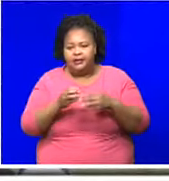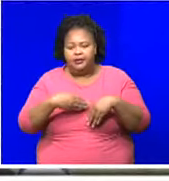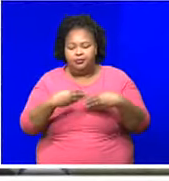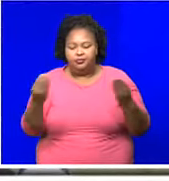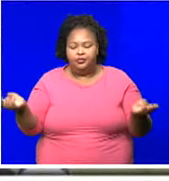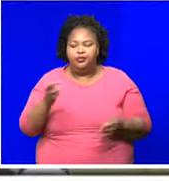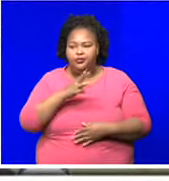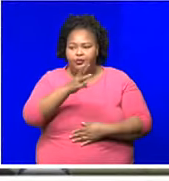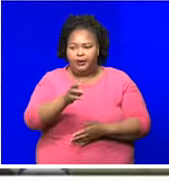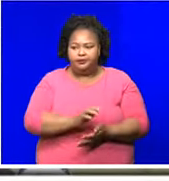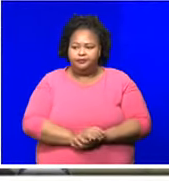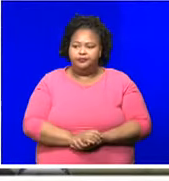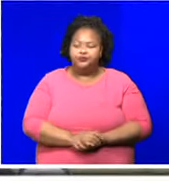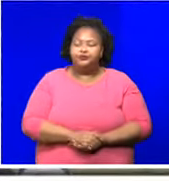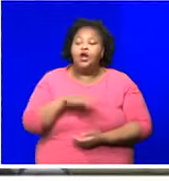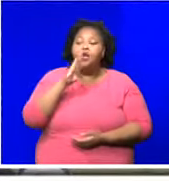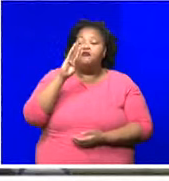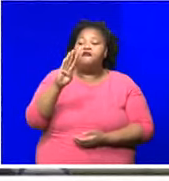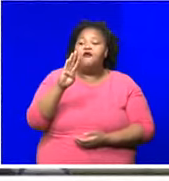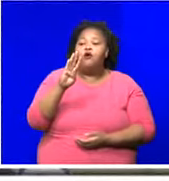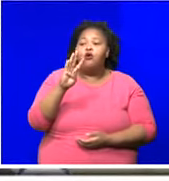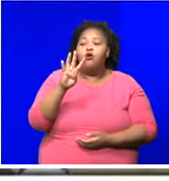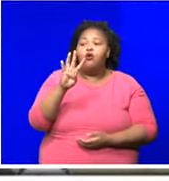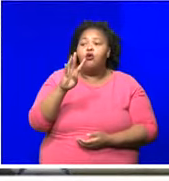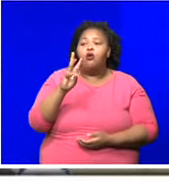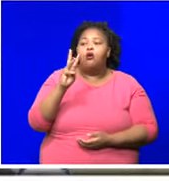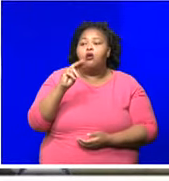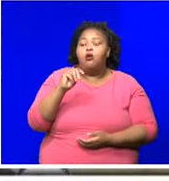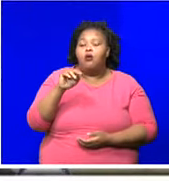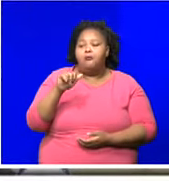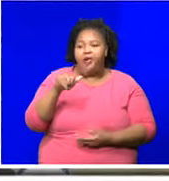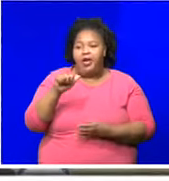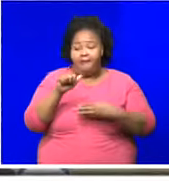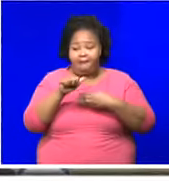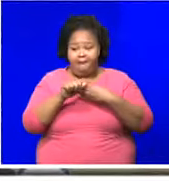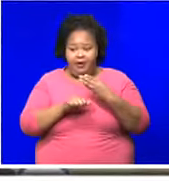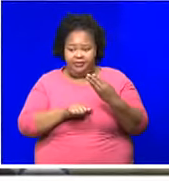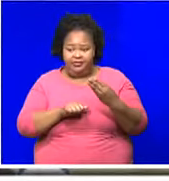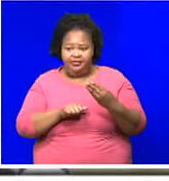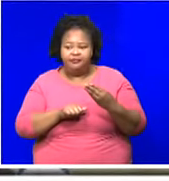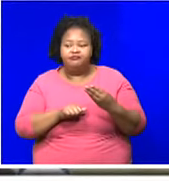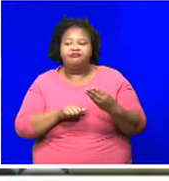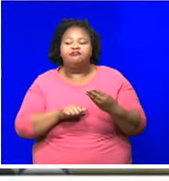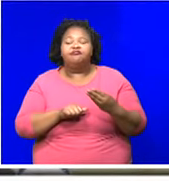kubhekeke kube lo msebenzi wekhlola